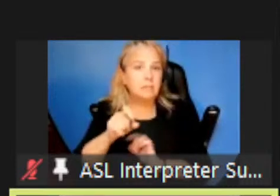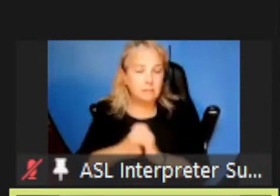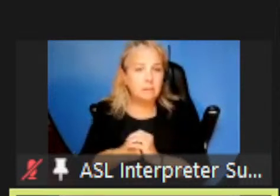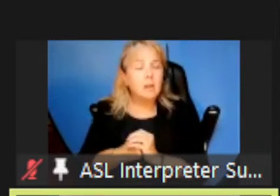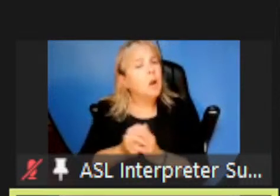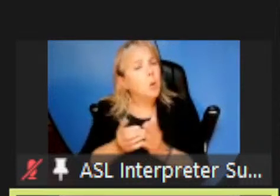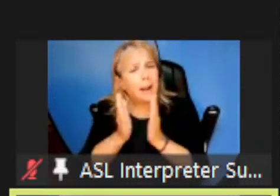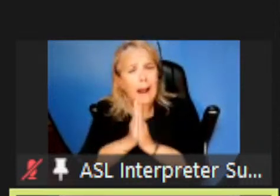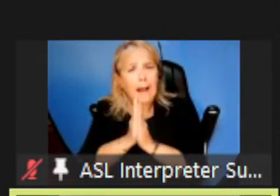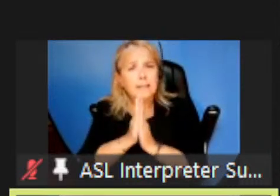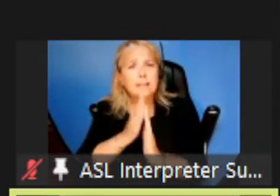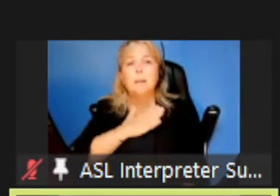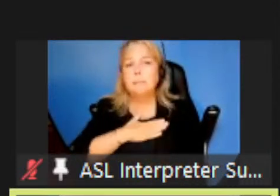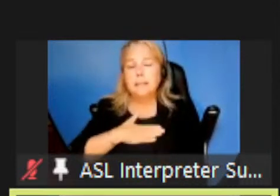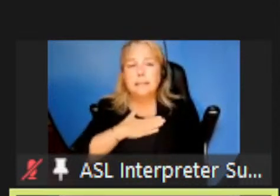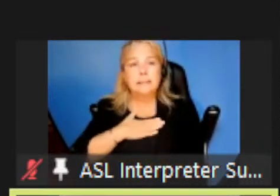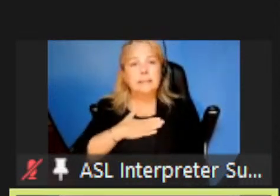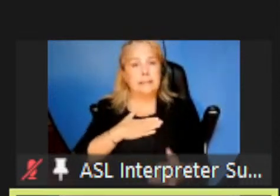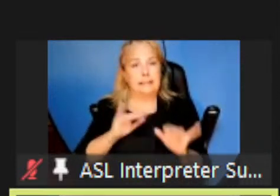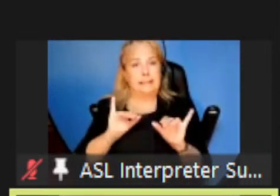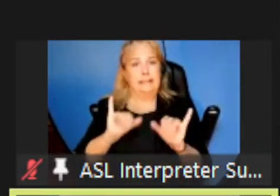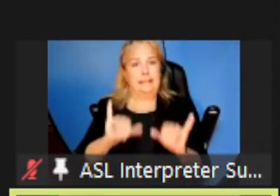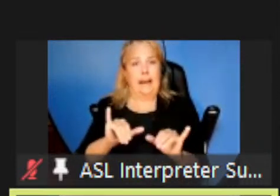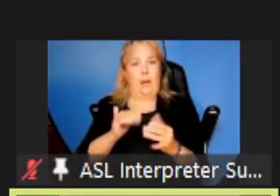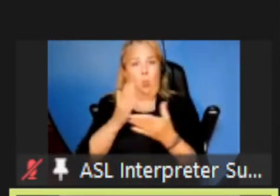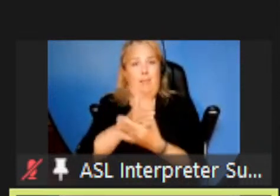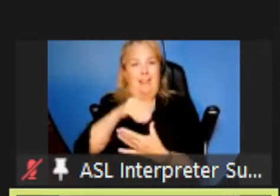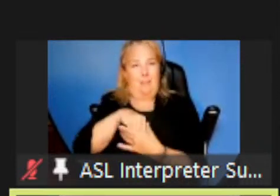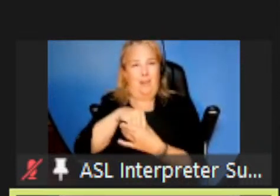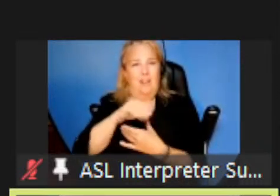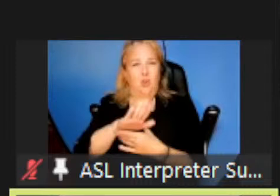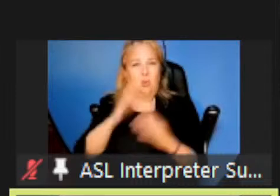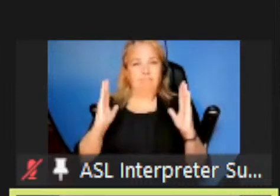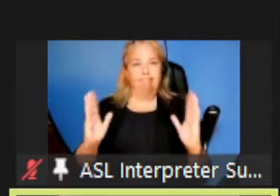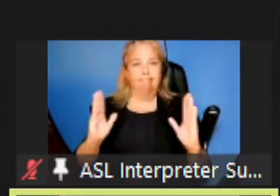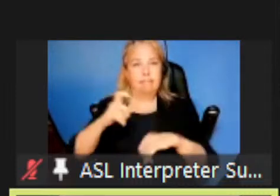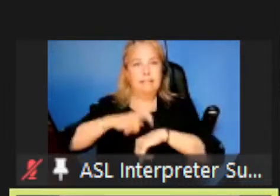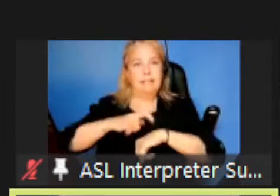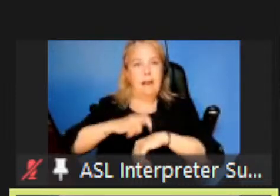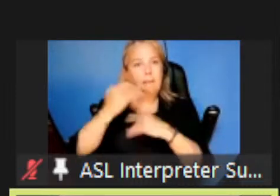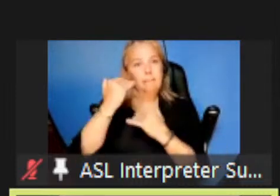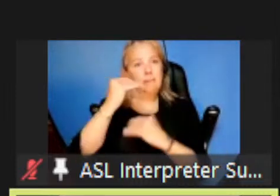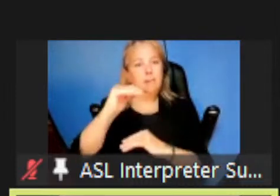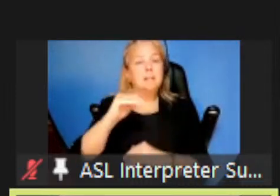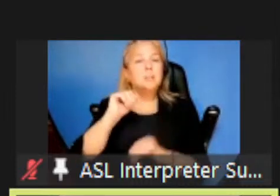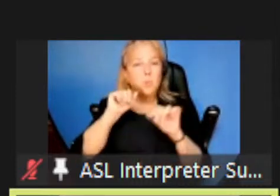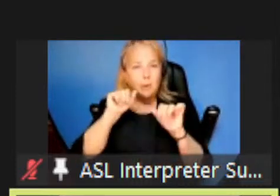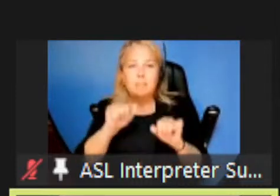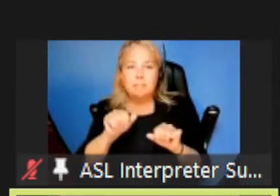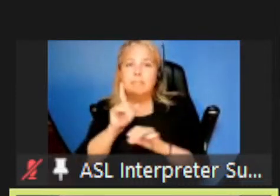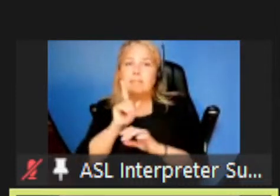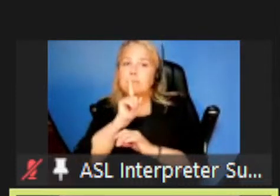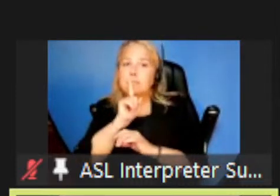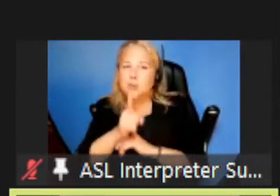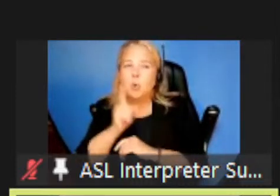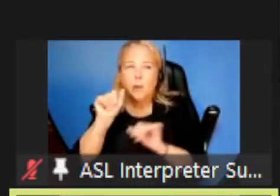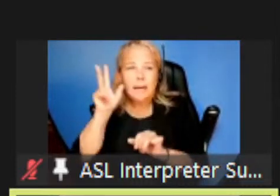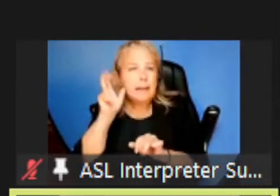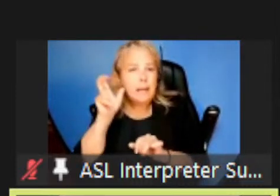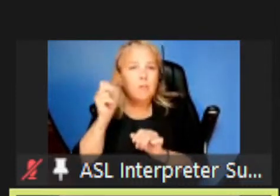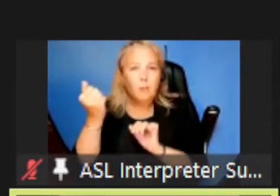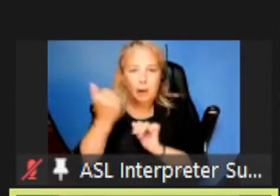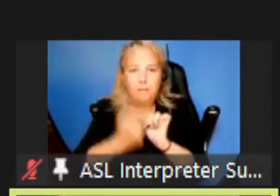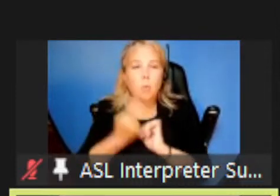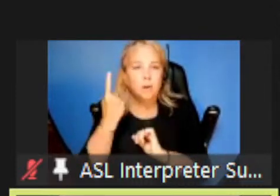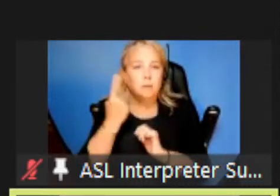ask that you stay within your allotted time to ensure that we can hear from everyone who wants to provide testimony. It